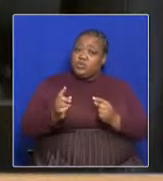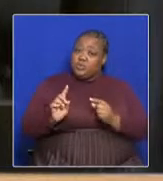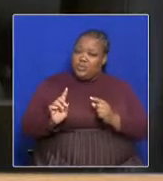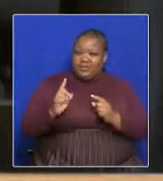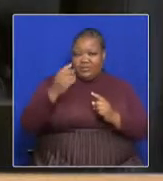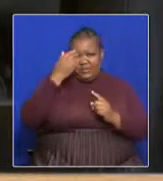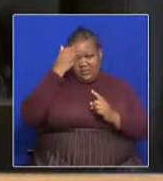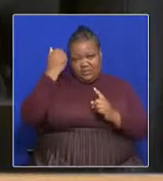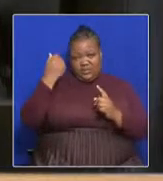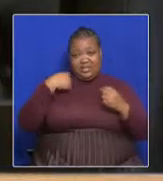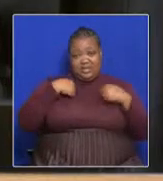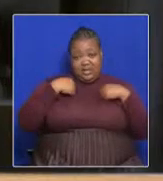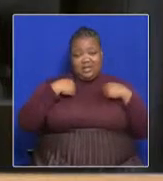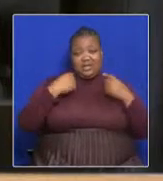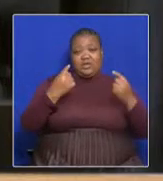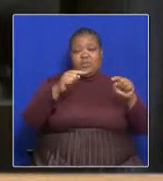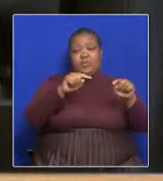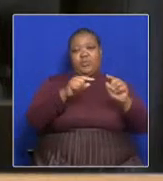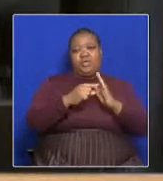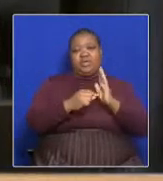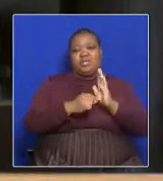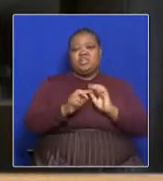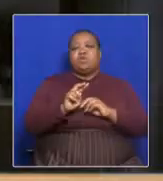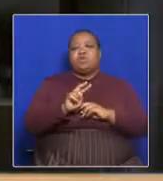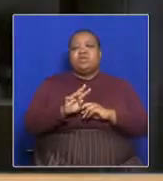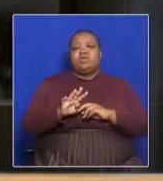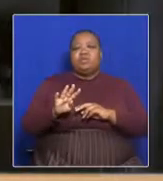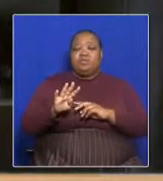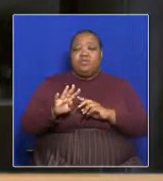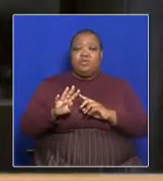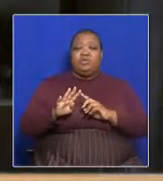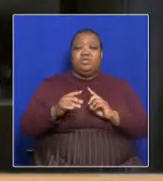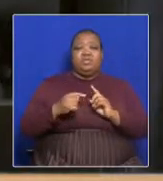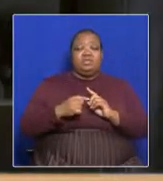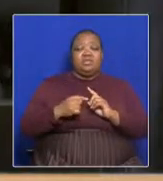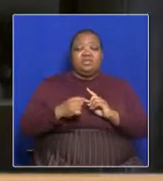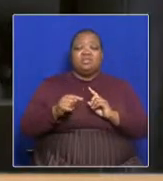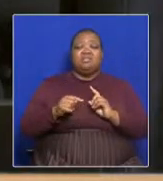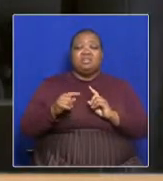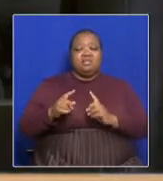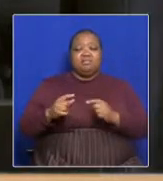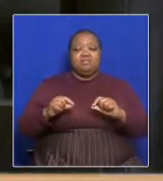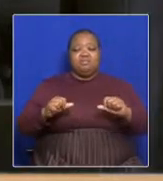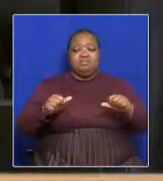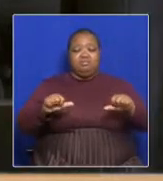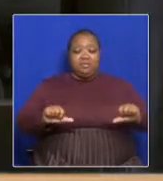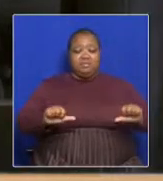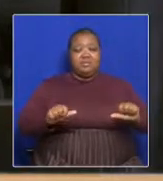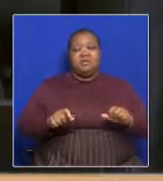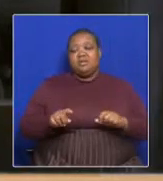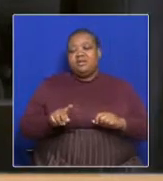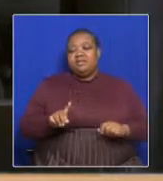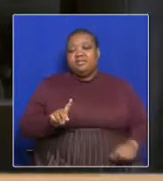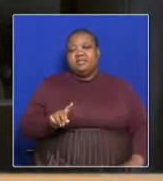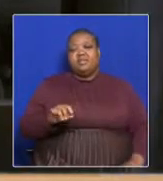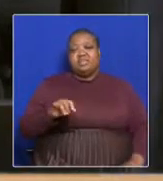the 24th. And then he talks about the 1st of July. He says, I was not aware of the 1st of